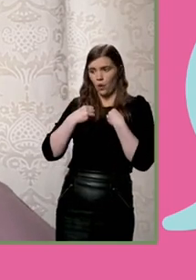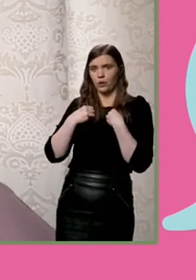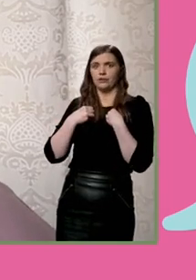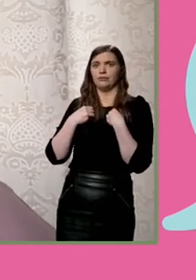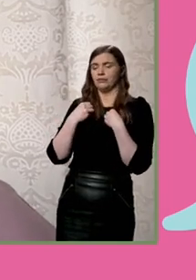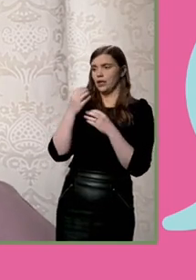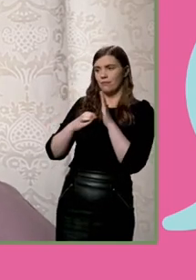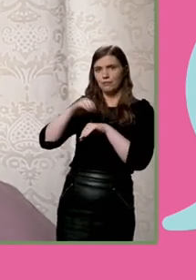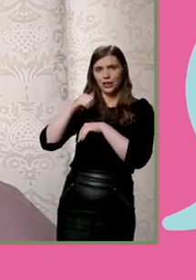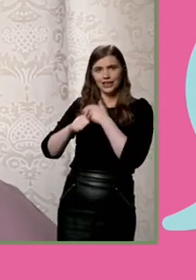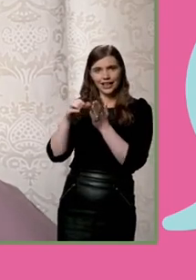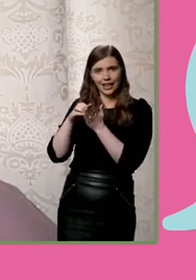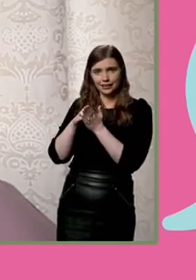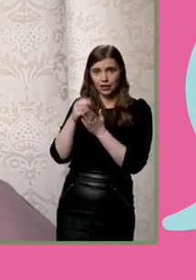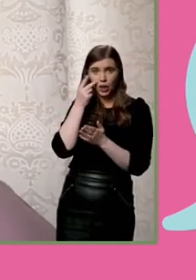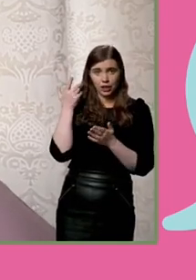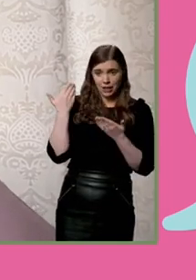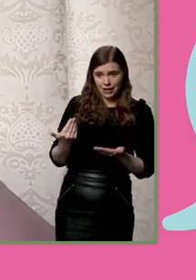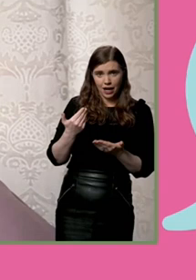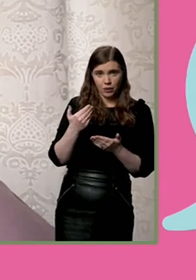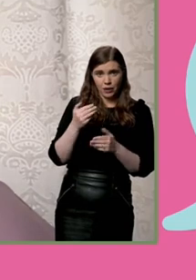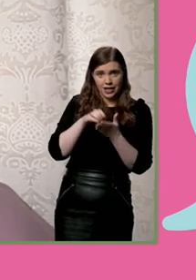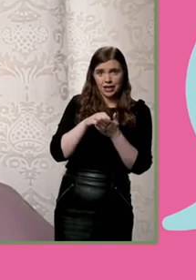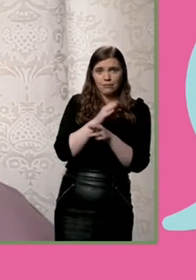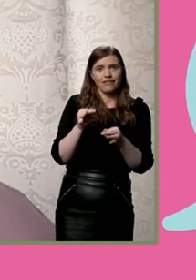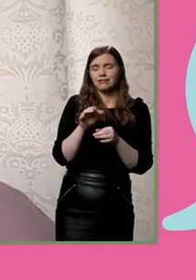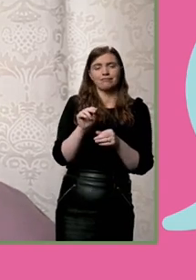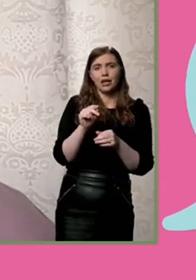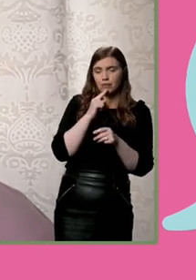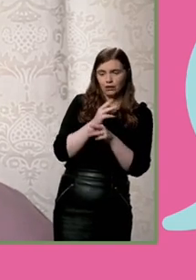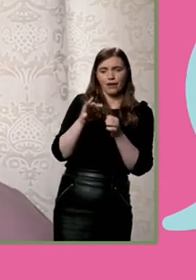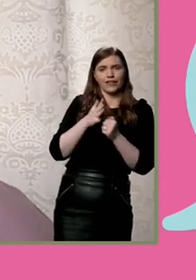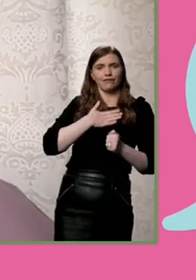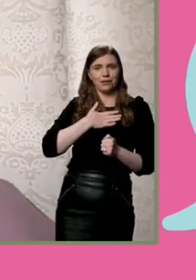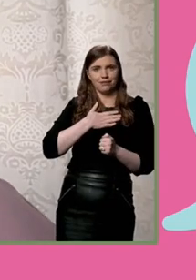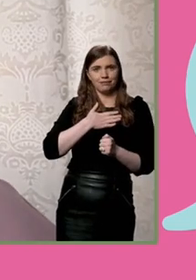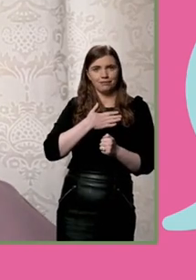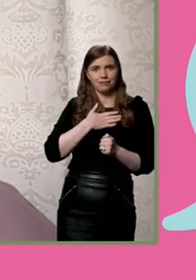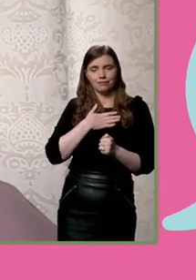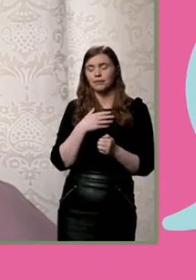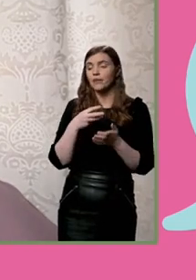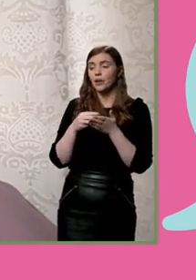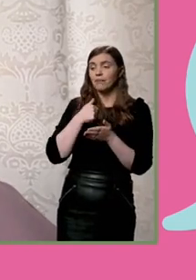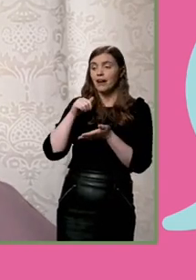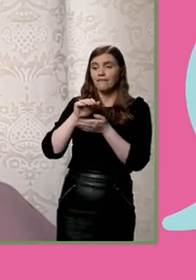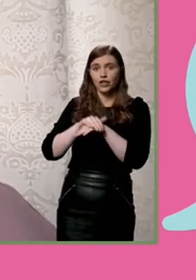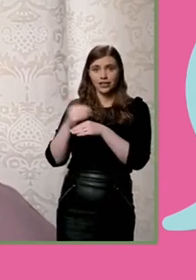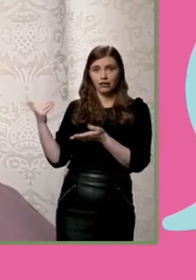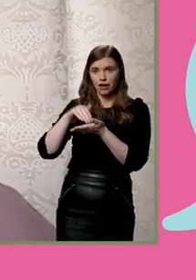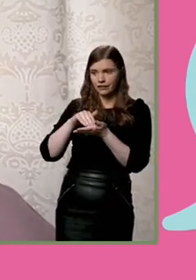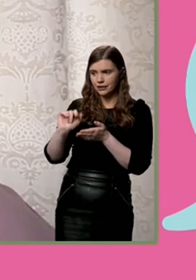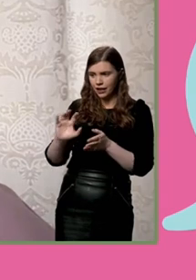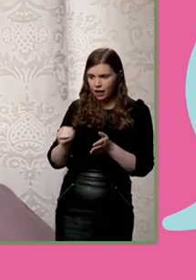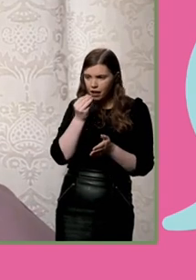cake. Looking back now, the cake wasn't too perfect, but was perfect for me. When friends came over, they tasted